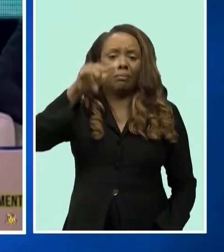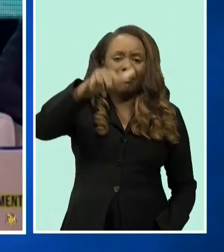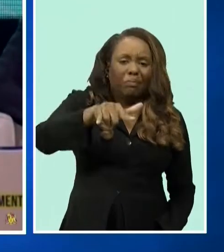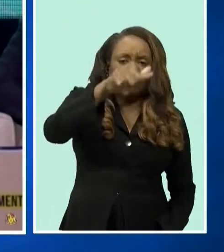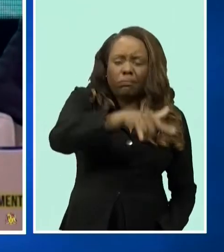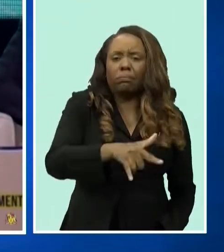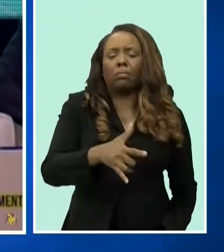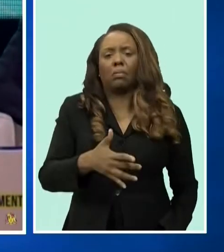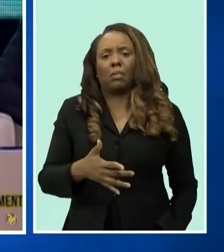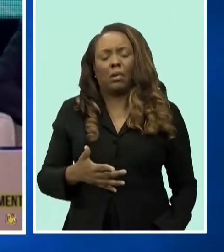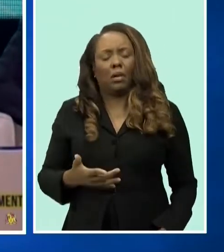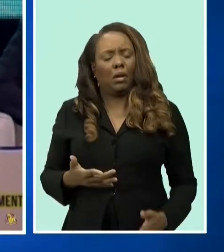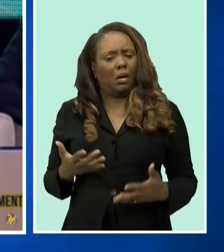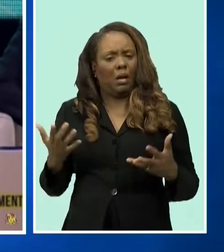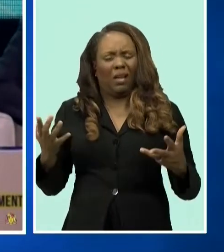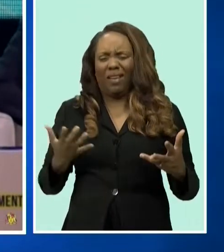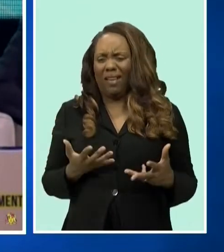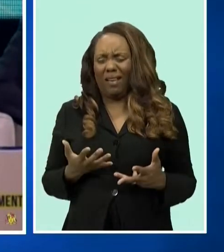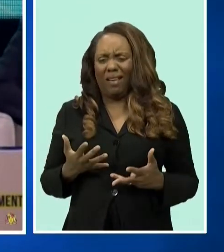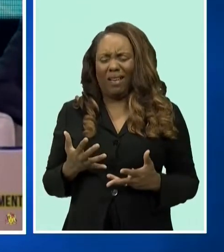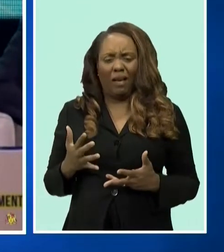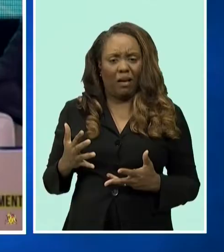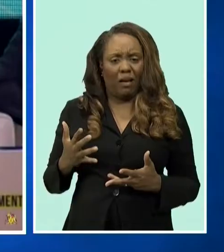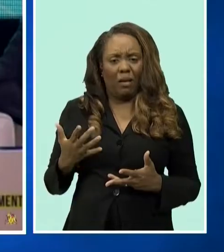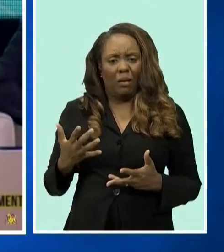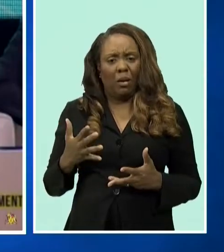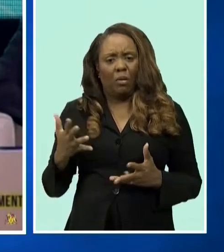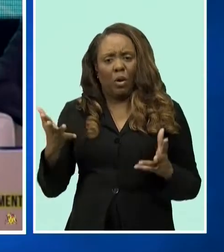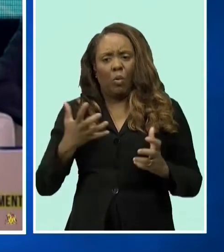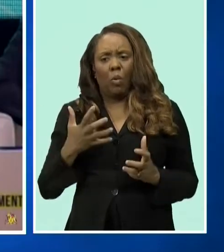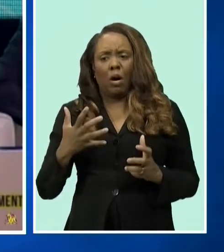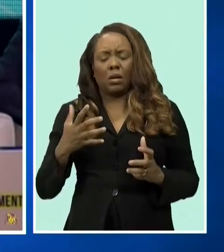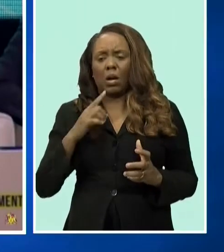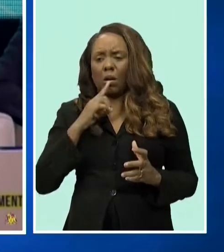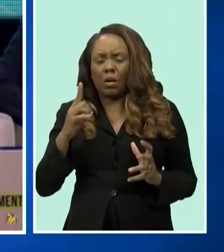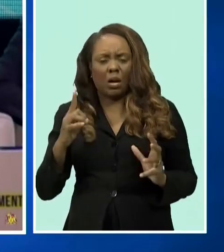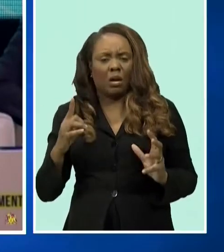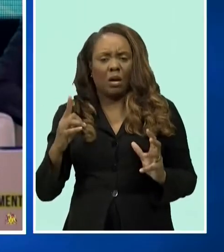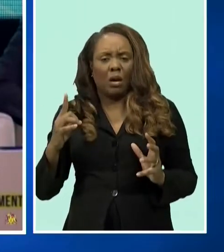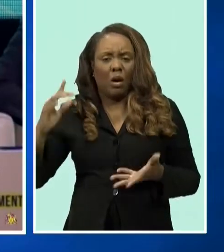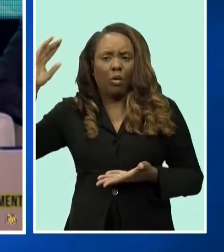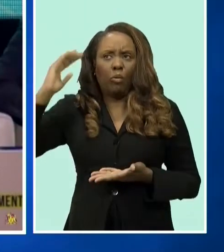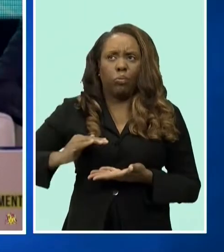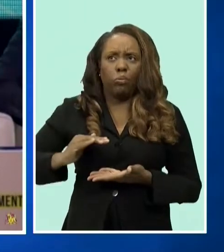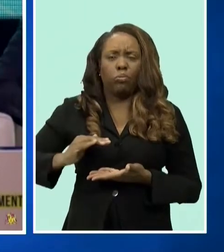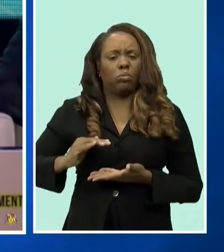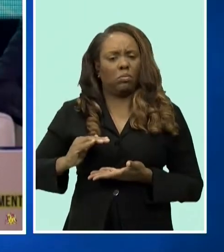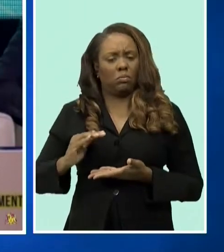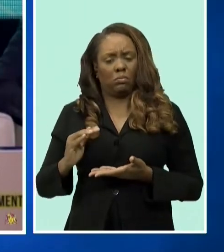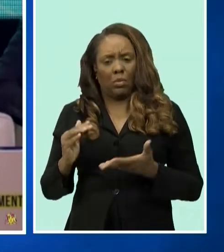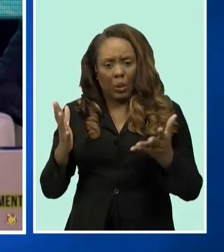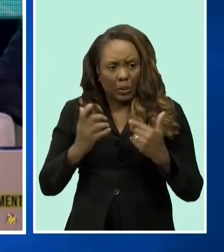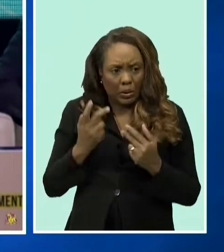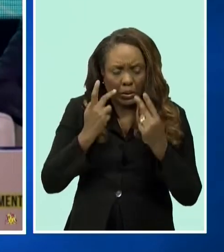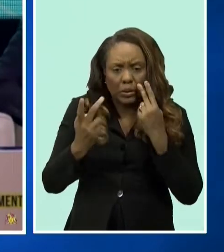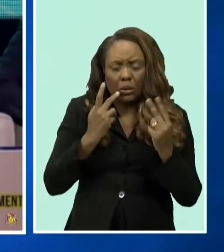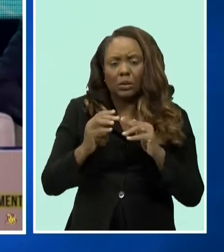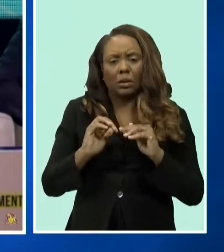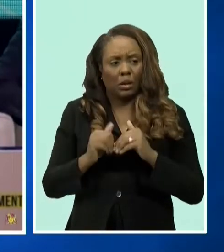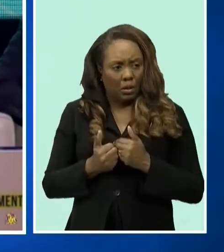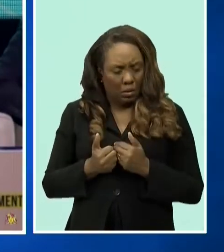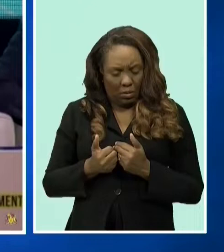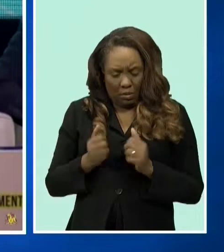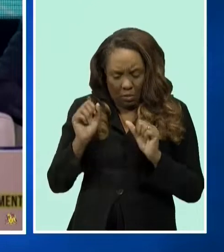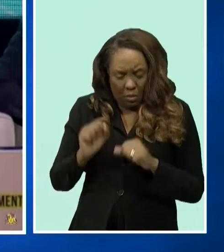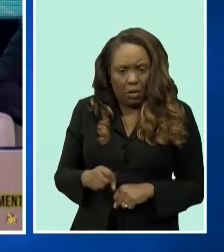UK. And so what we're hoping to be able to do is to identify where would be the points of reference that would be the starting points